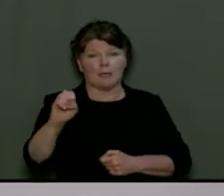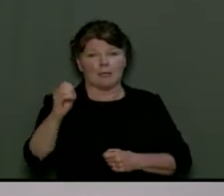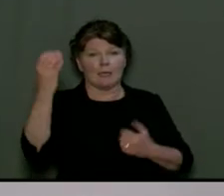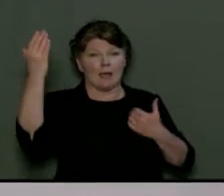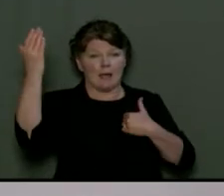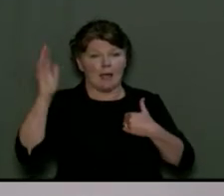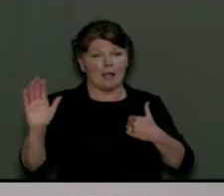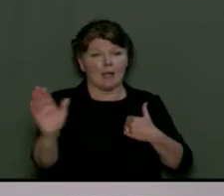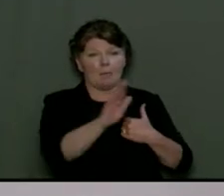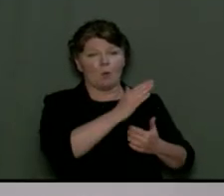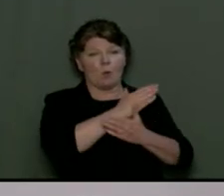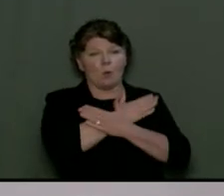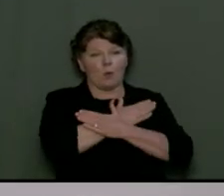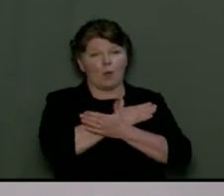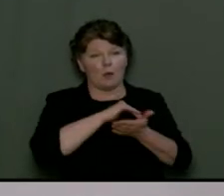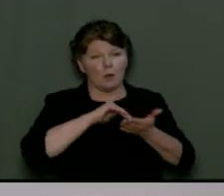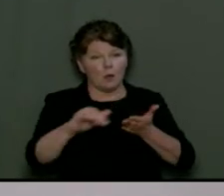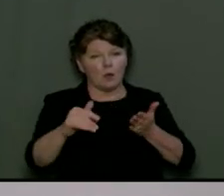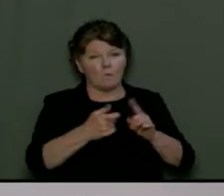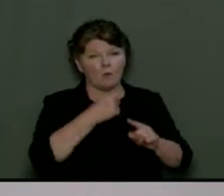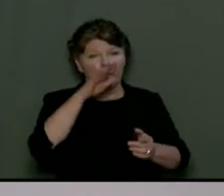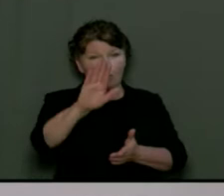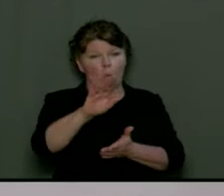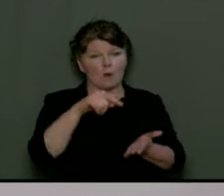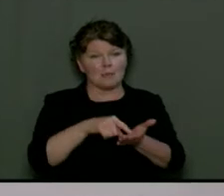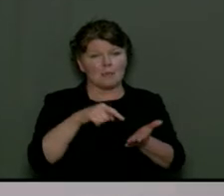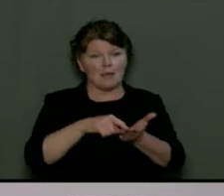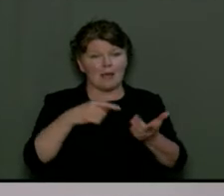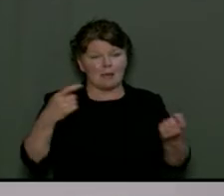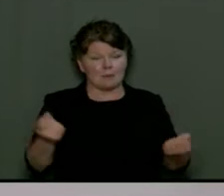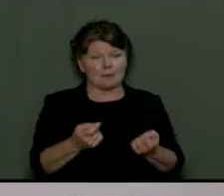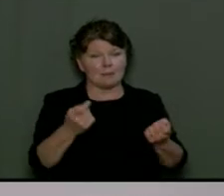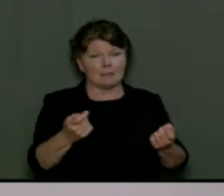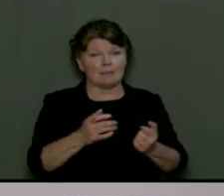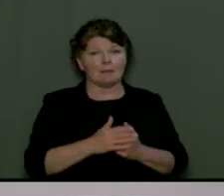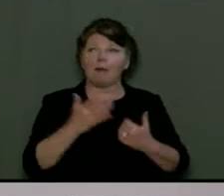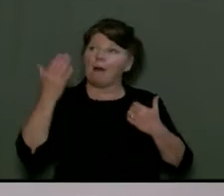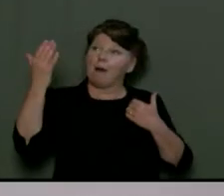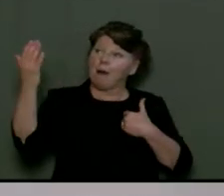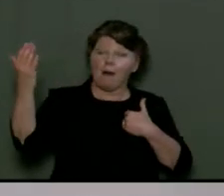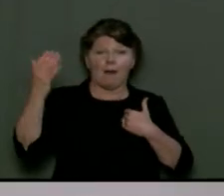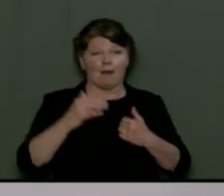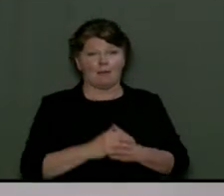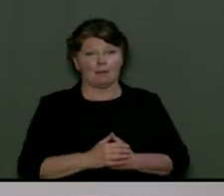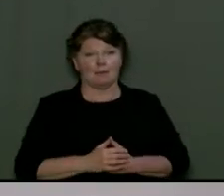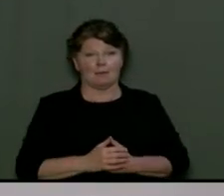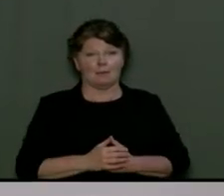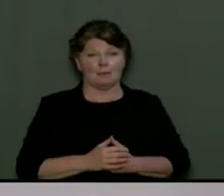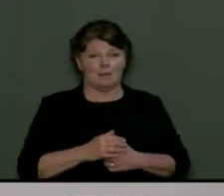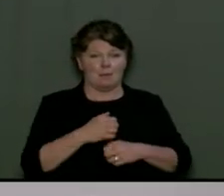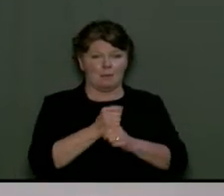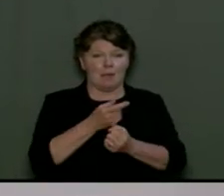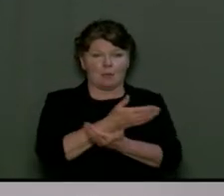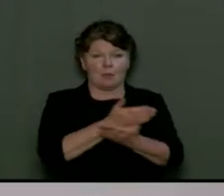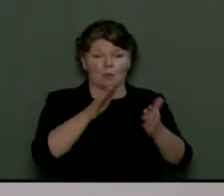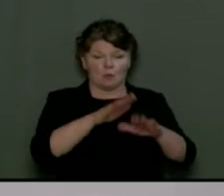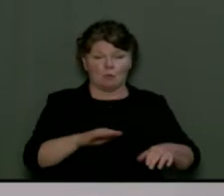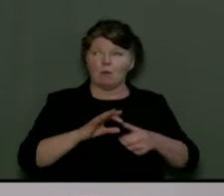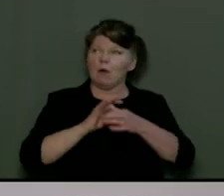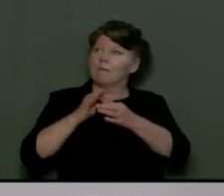the one who releases you from the debt of your sin. I am the one who makes you a child of